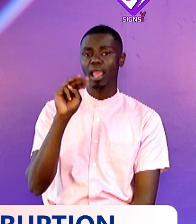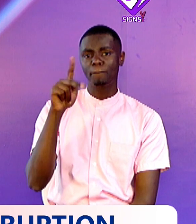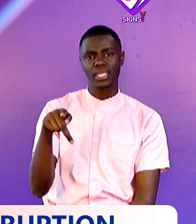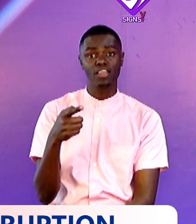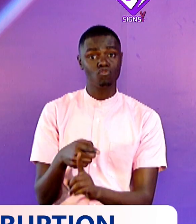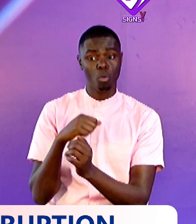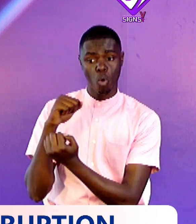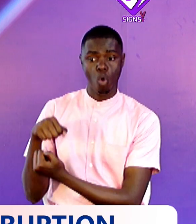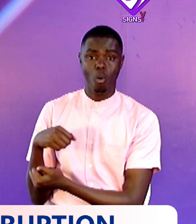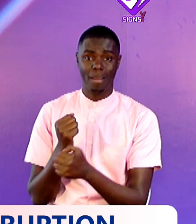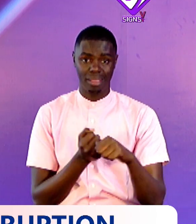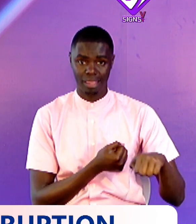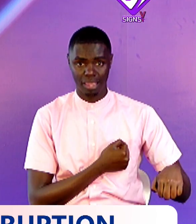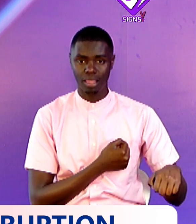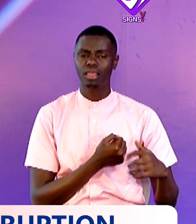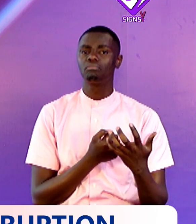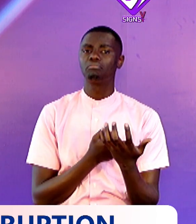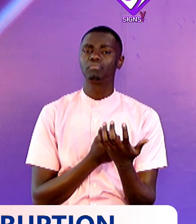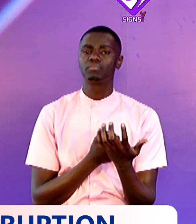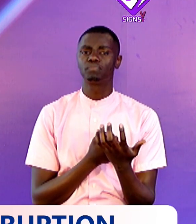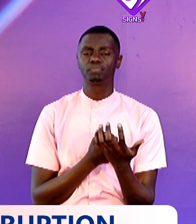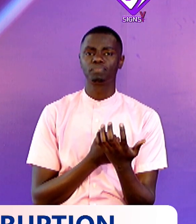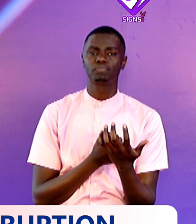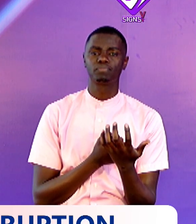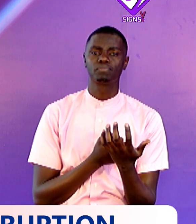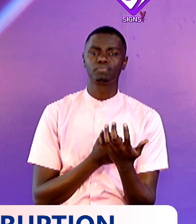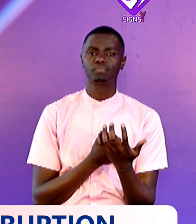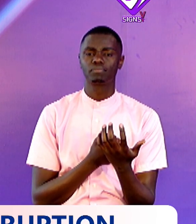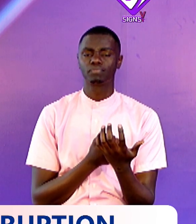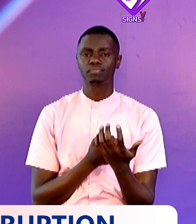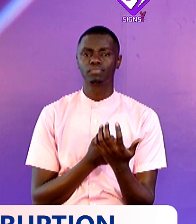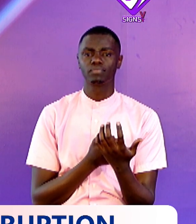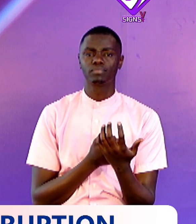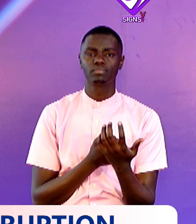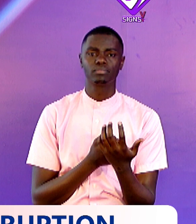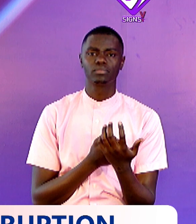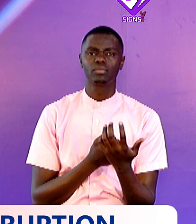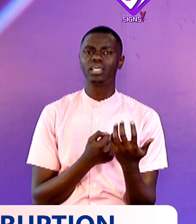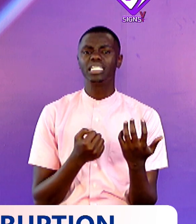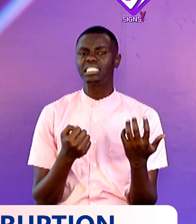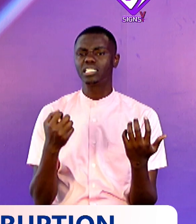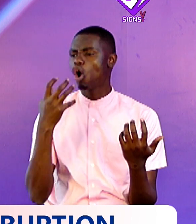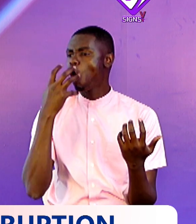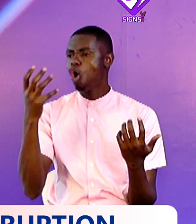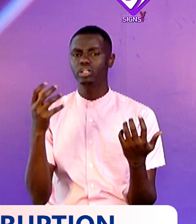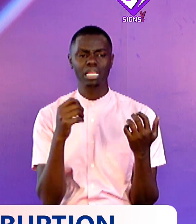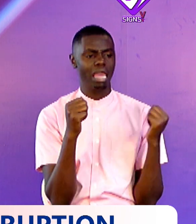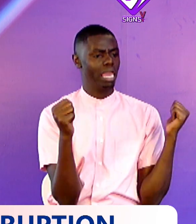Bay. Is it that Homa Bay is, you know, hot and cold at the same